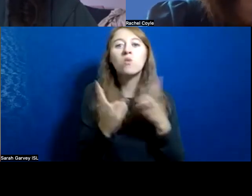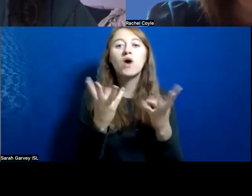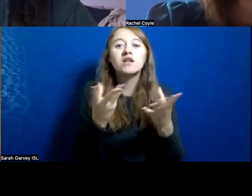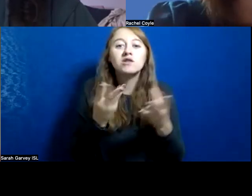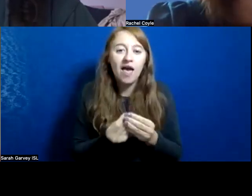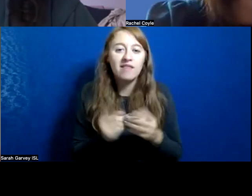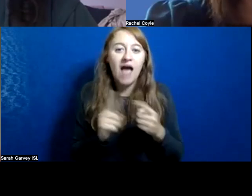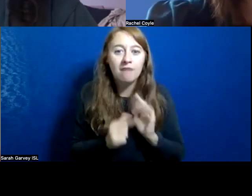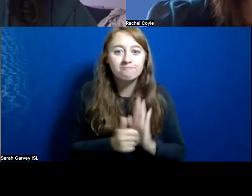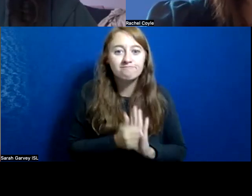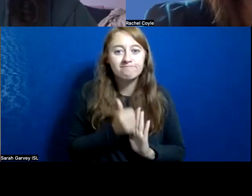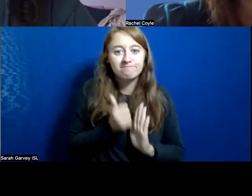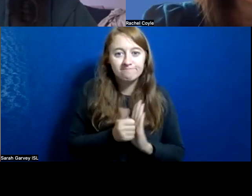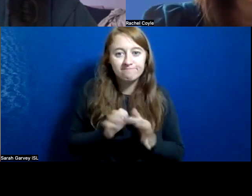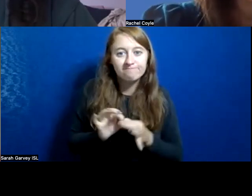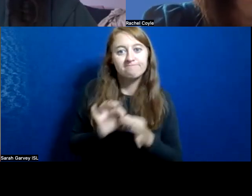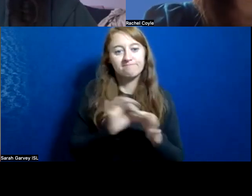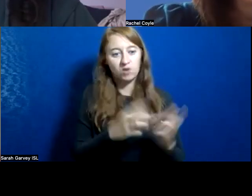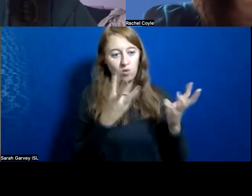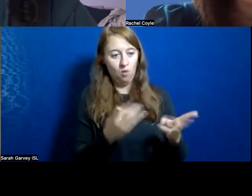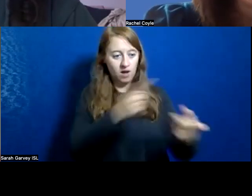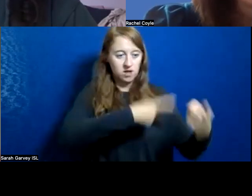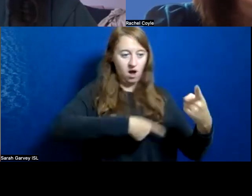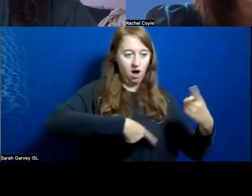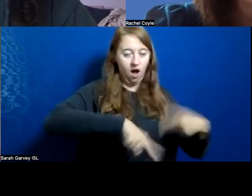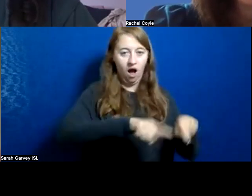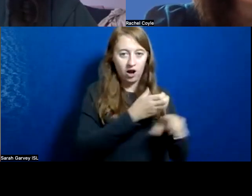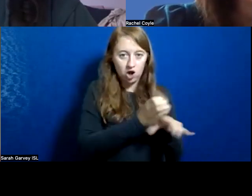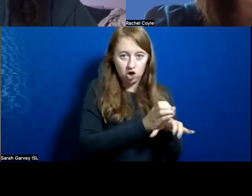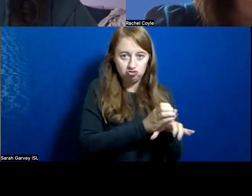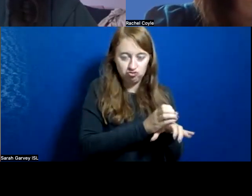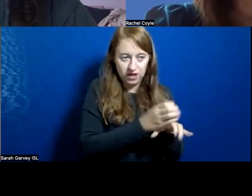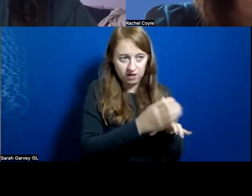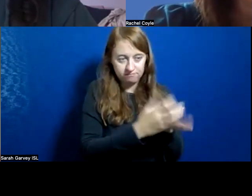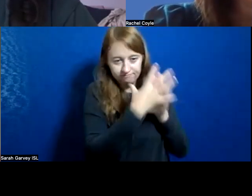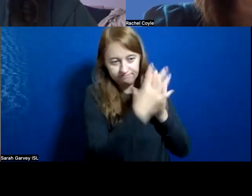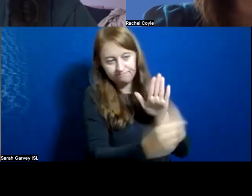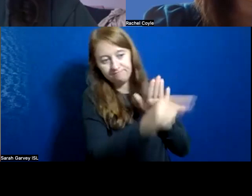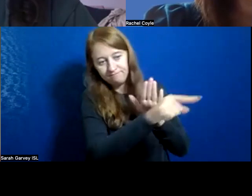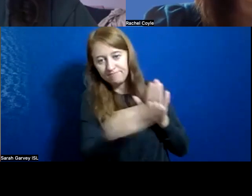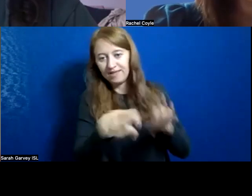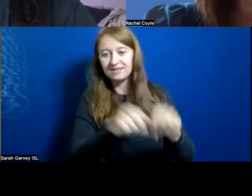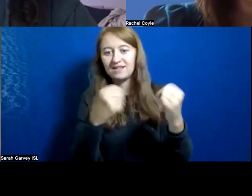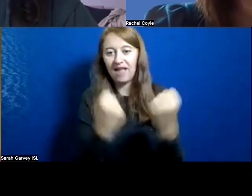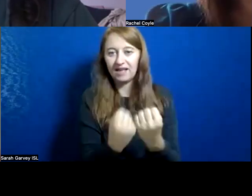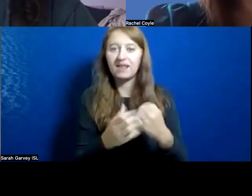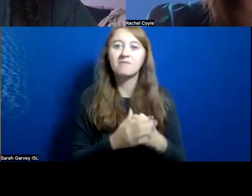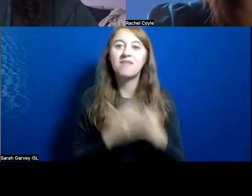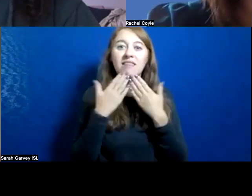democracies actually reflect our societies and increasing women's representation. So thanks very much, everybody. Have a great day.